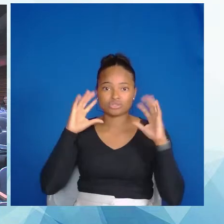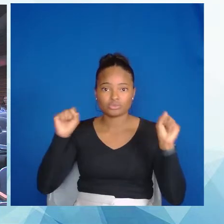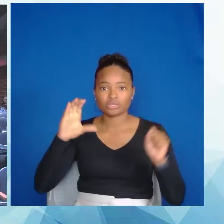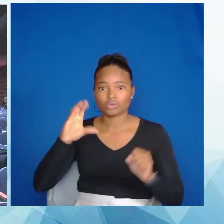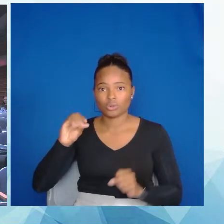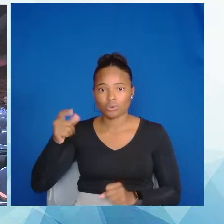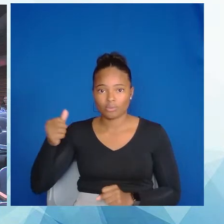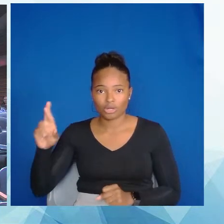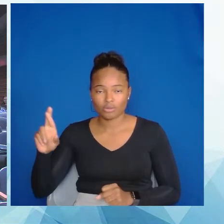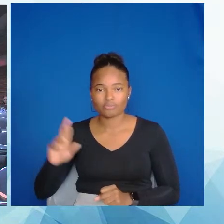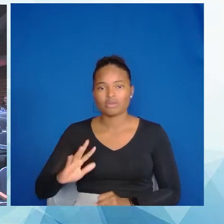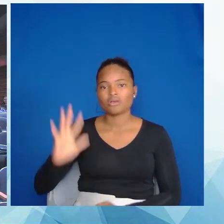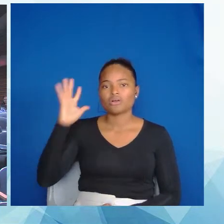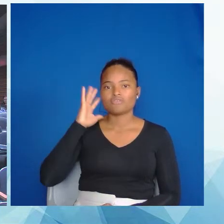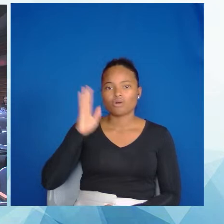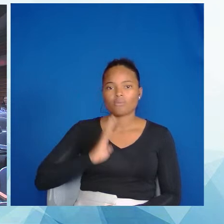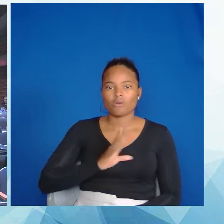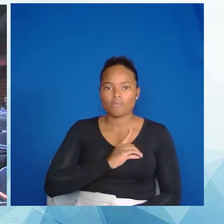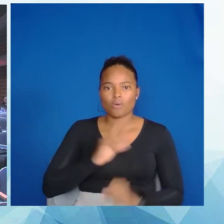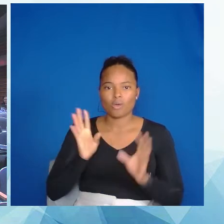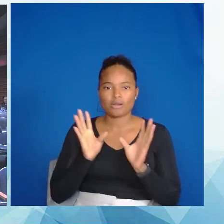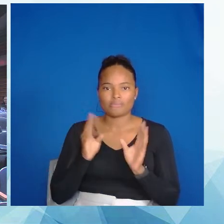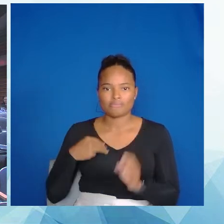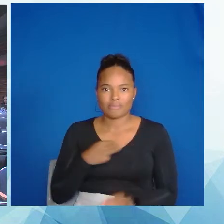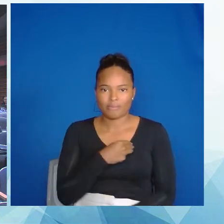and former Board Member P.V. Jones.